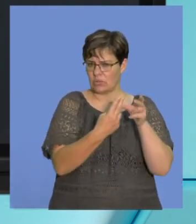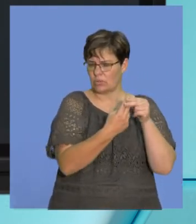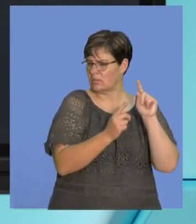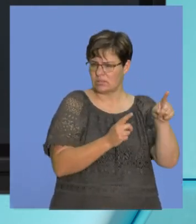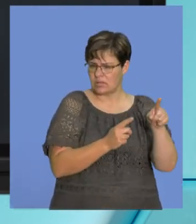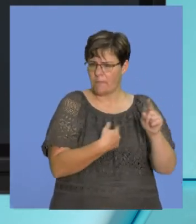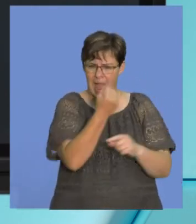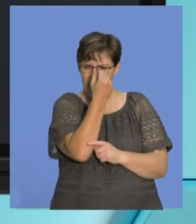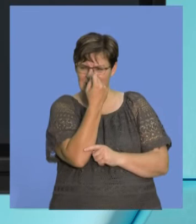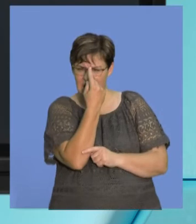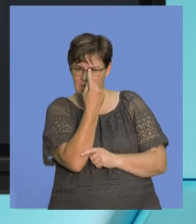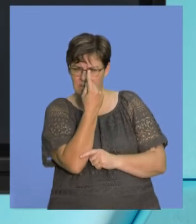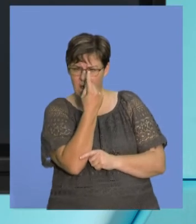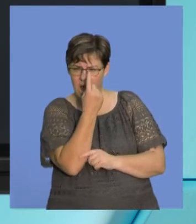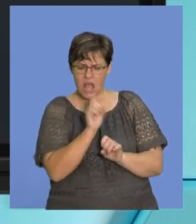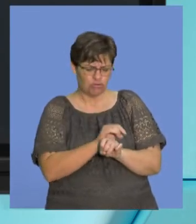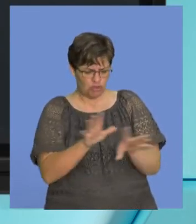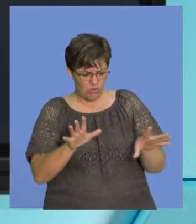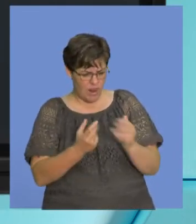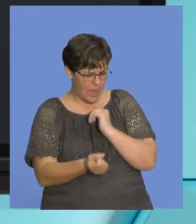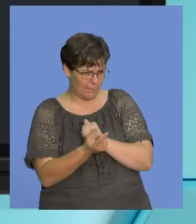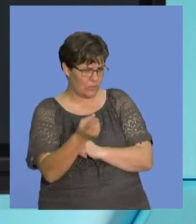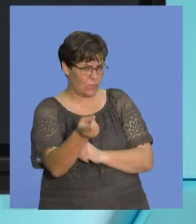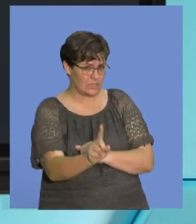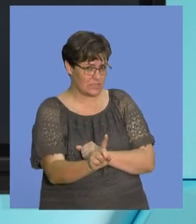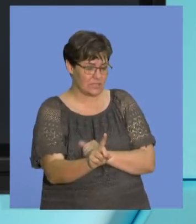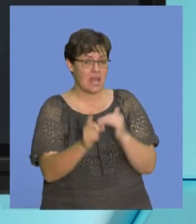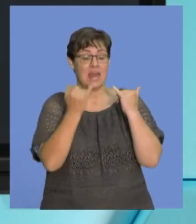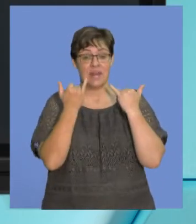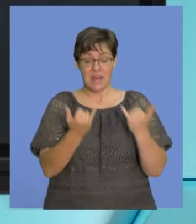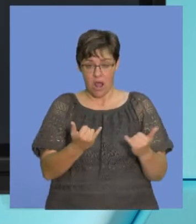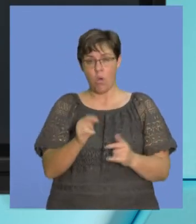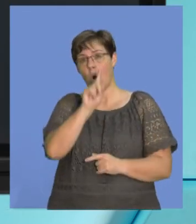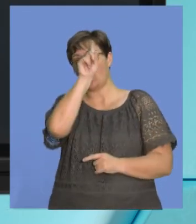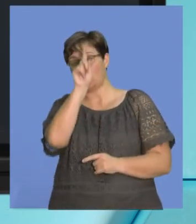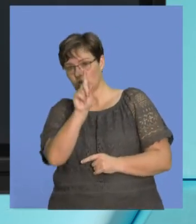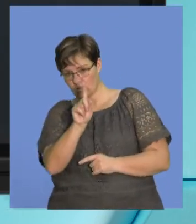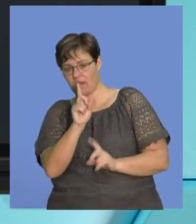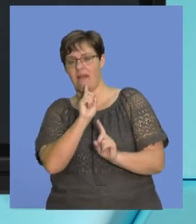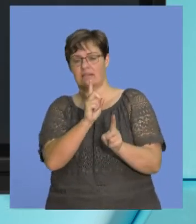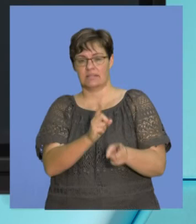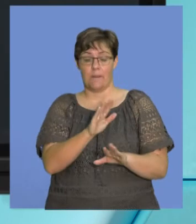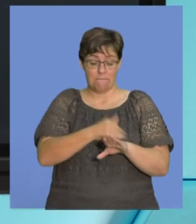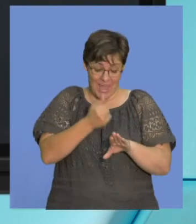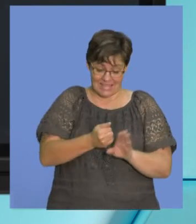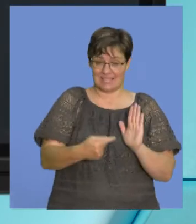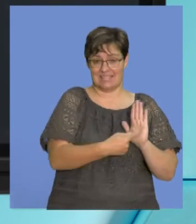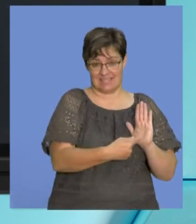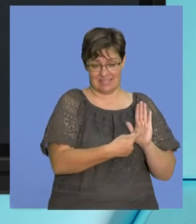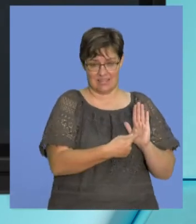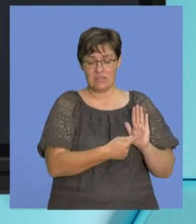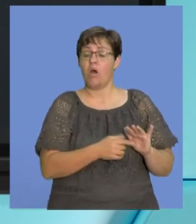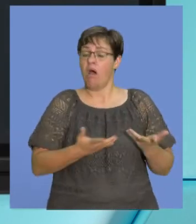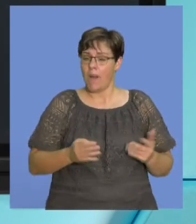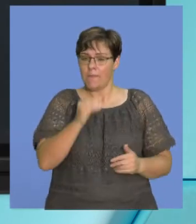the unit. I've tried to understand the general trend, and now I attempt to look at the questions that are based on this.